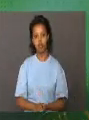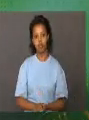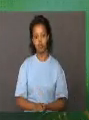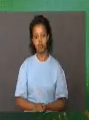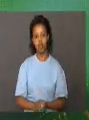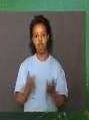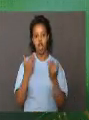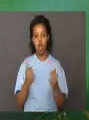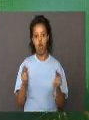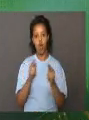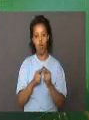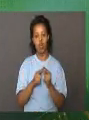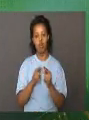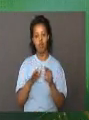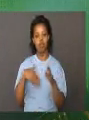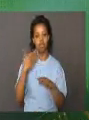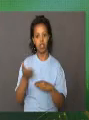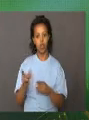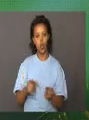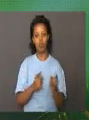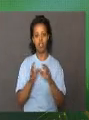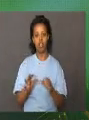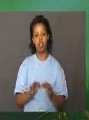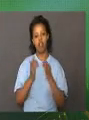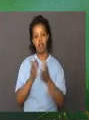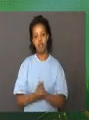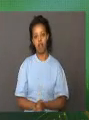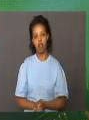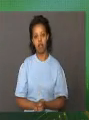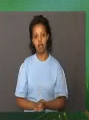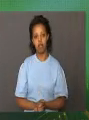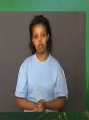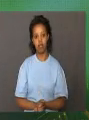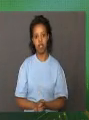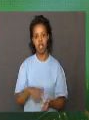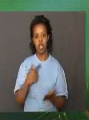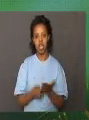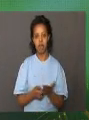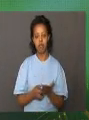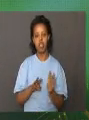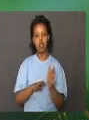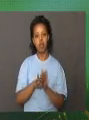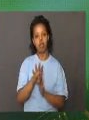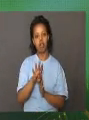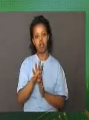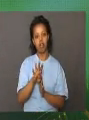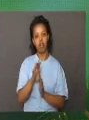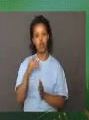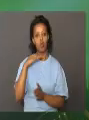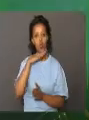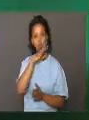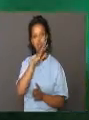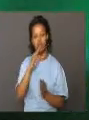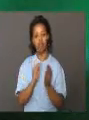Let us move on to discuss the second method of using bacteria in sewage